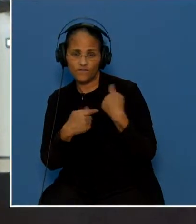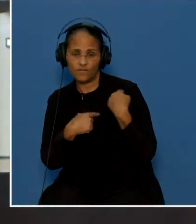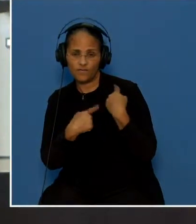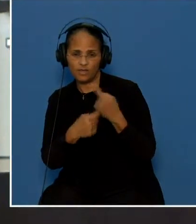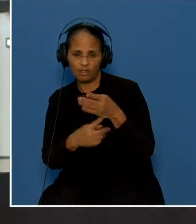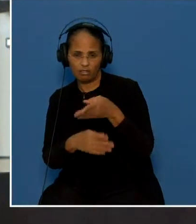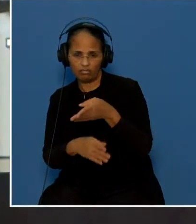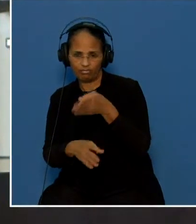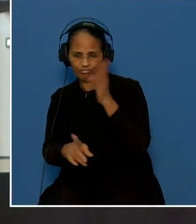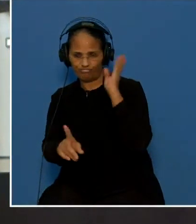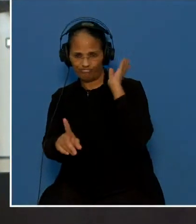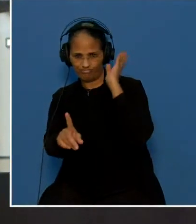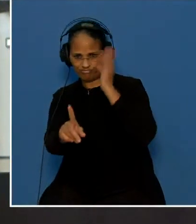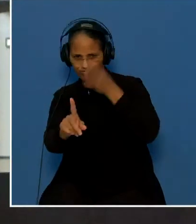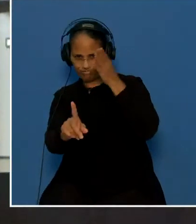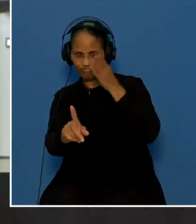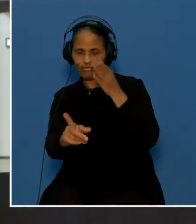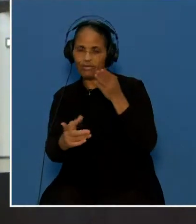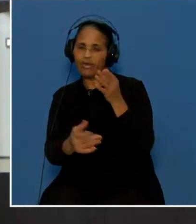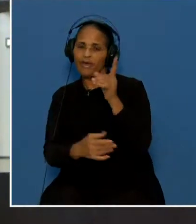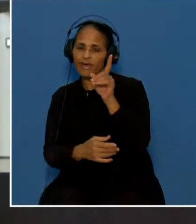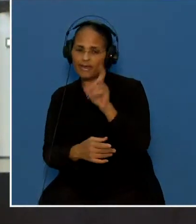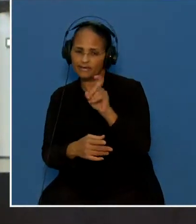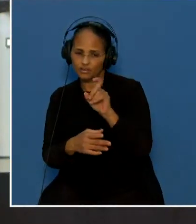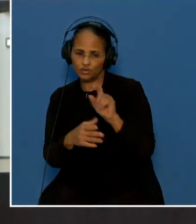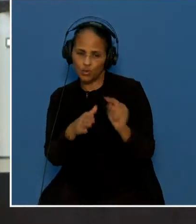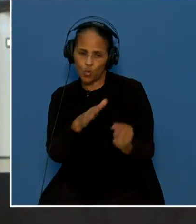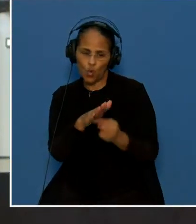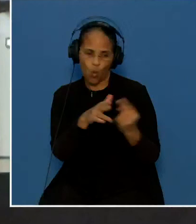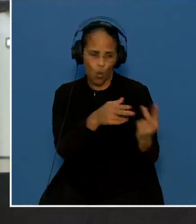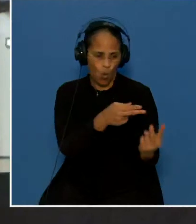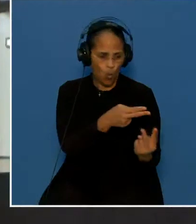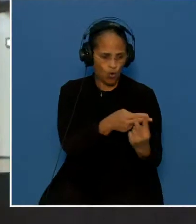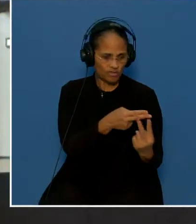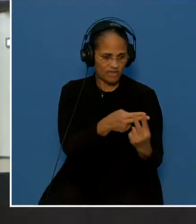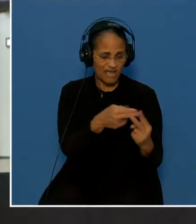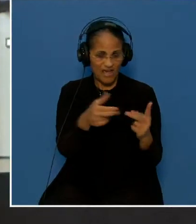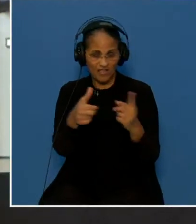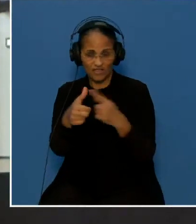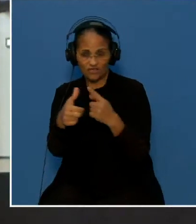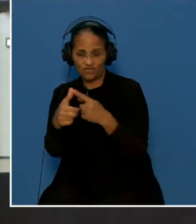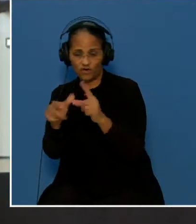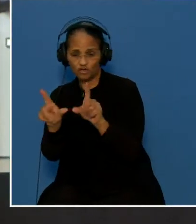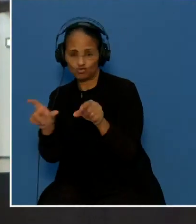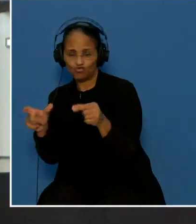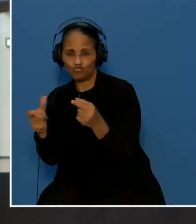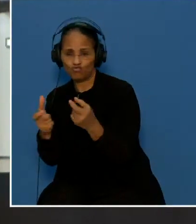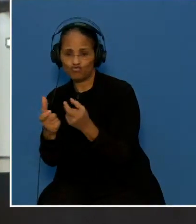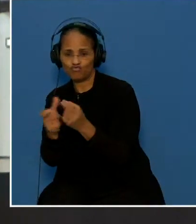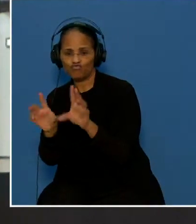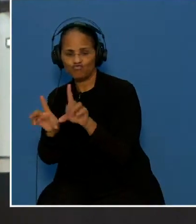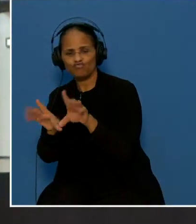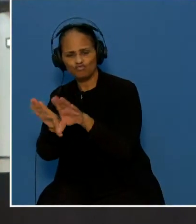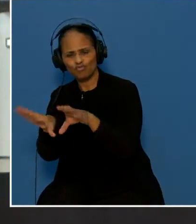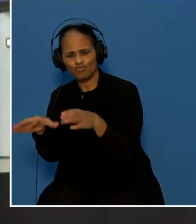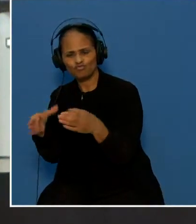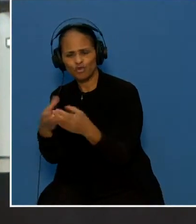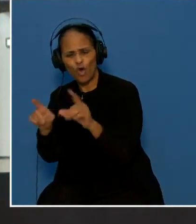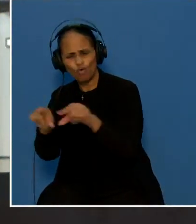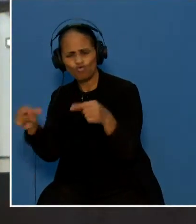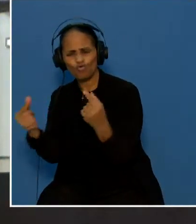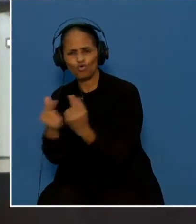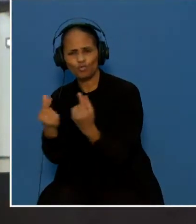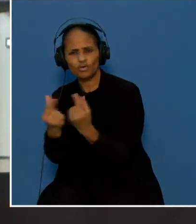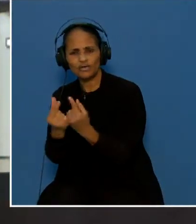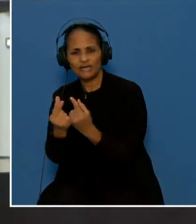directly impacted and had to quarantine. The first group are verified